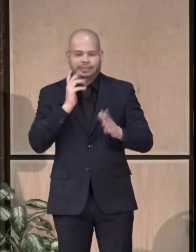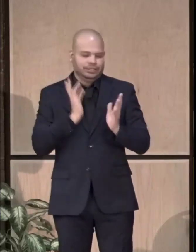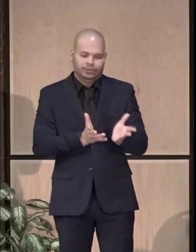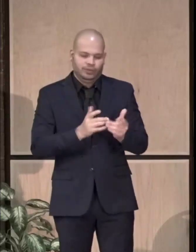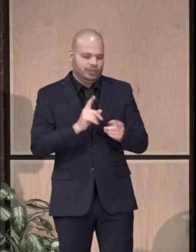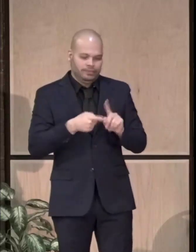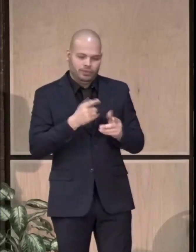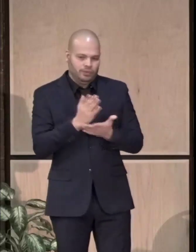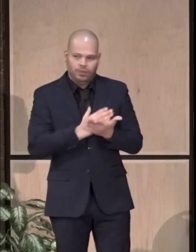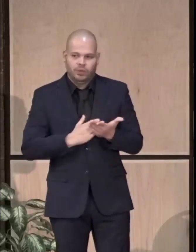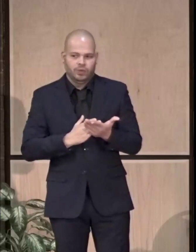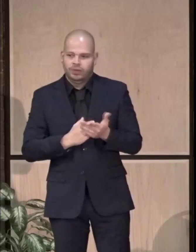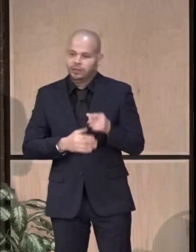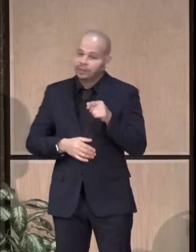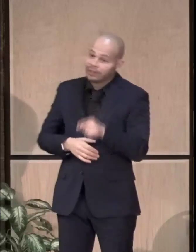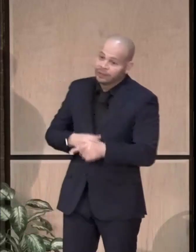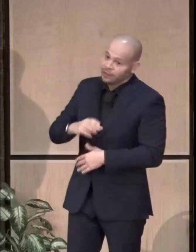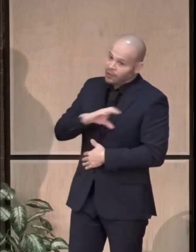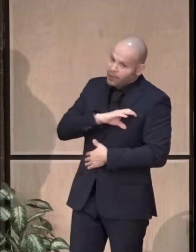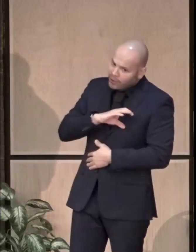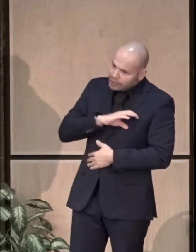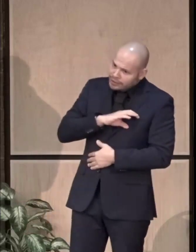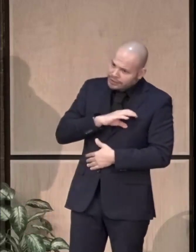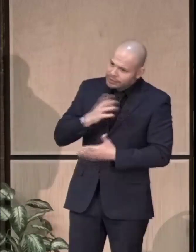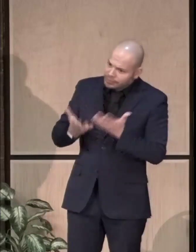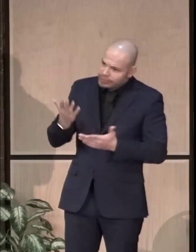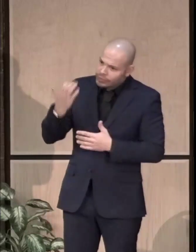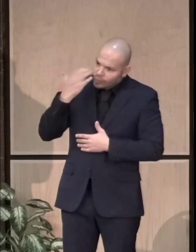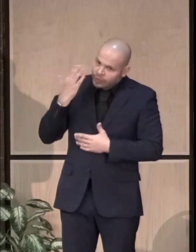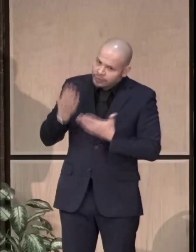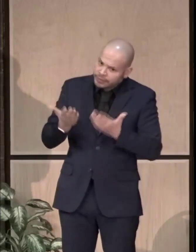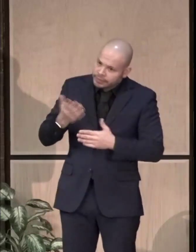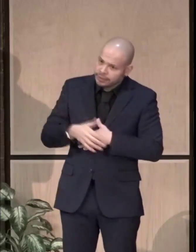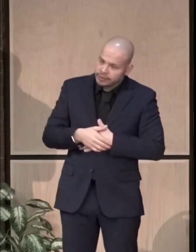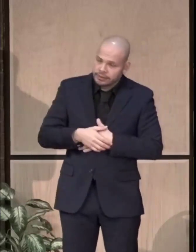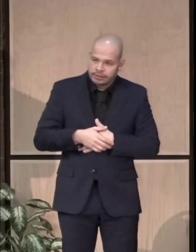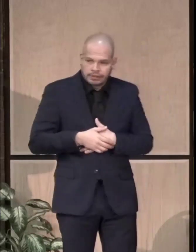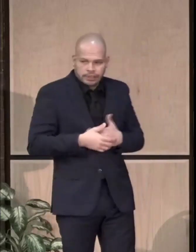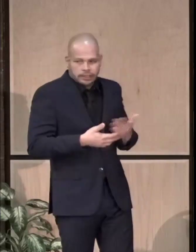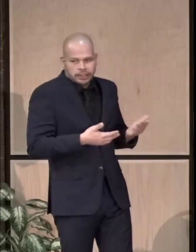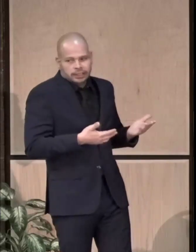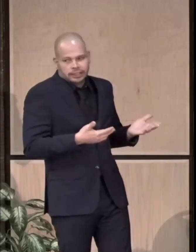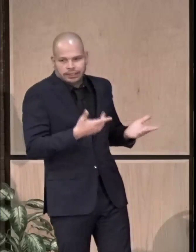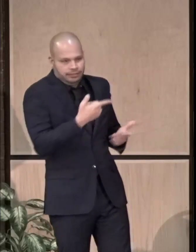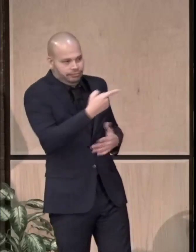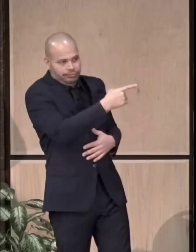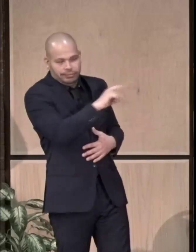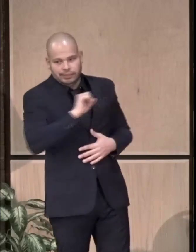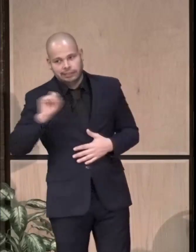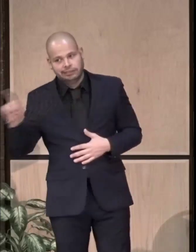That would be a question for him, whether that's something he wanted to know, but it didn't occur during this